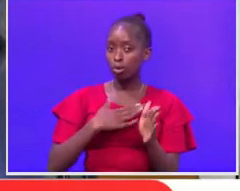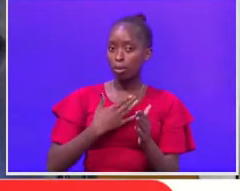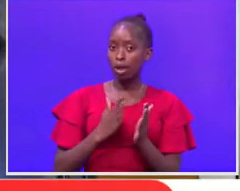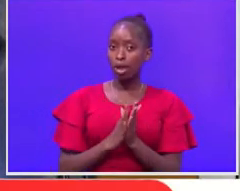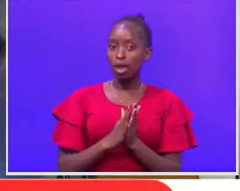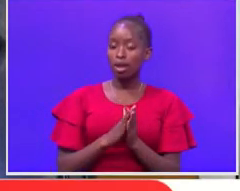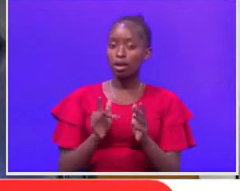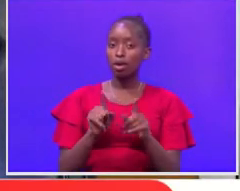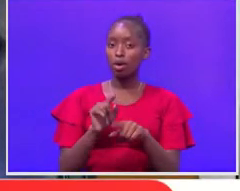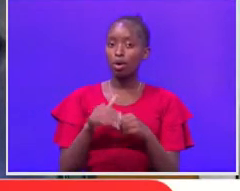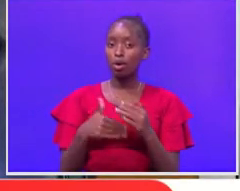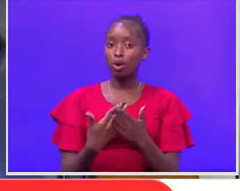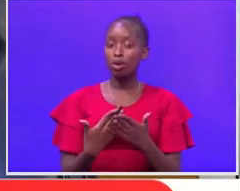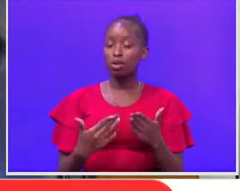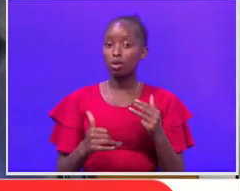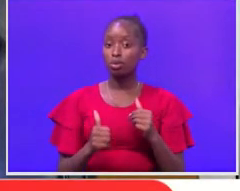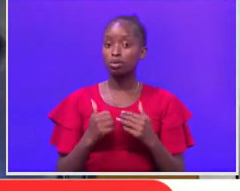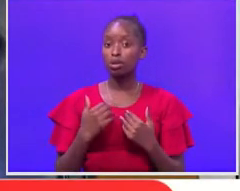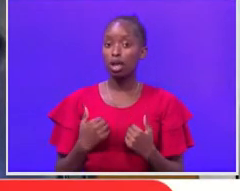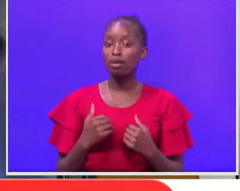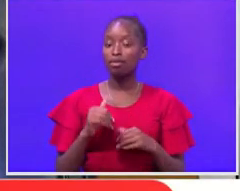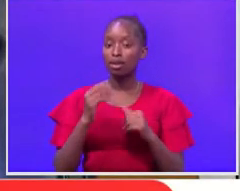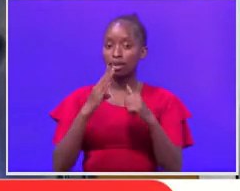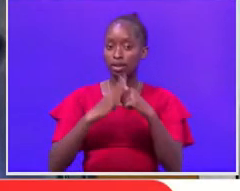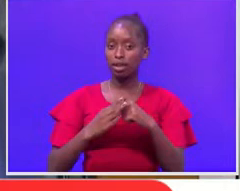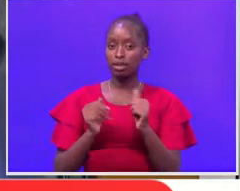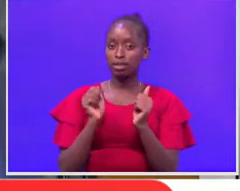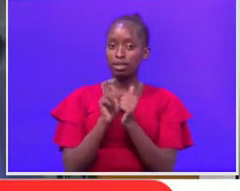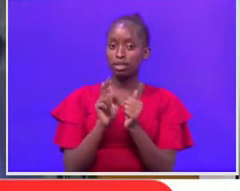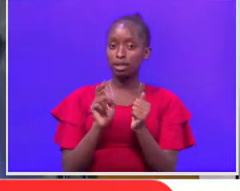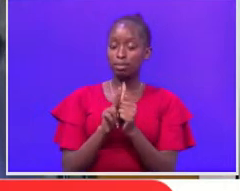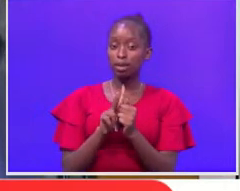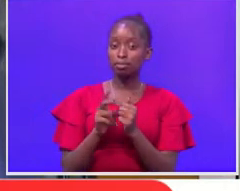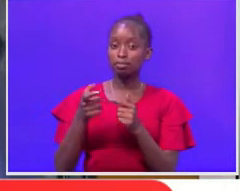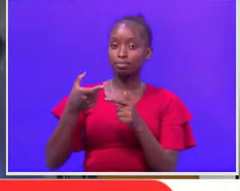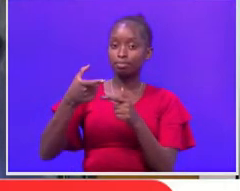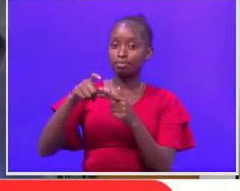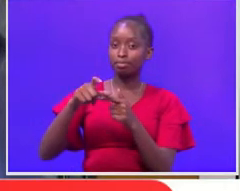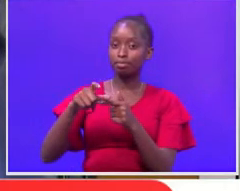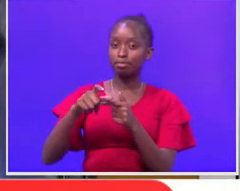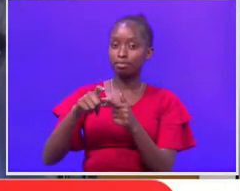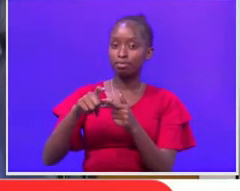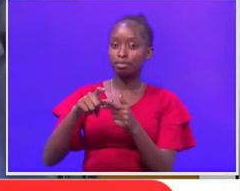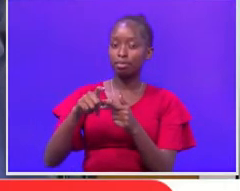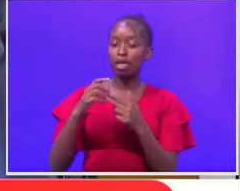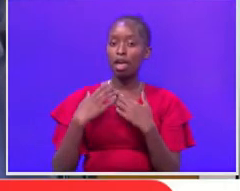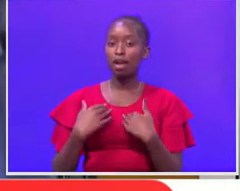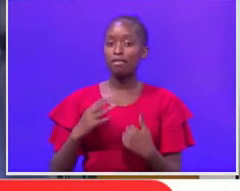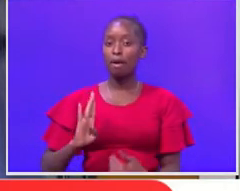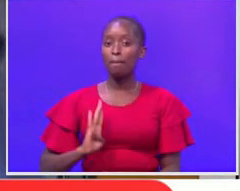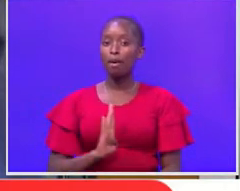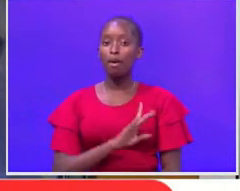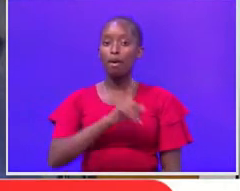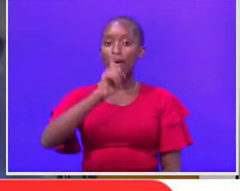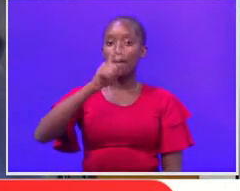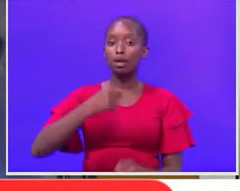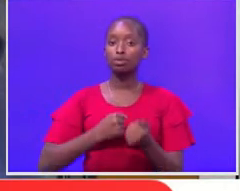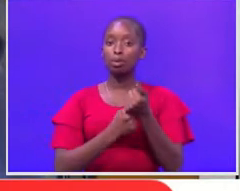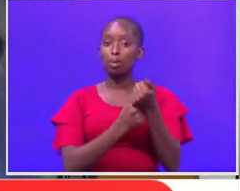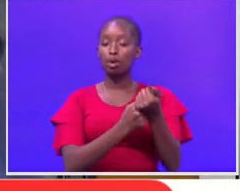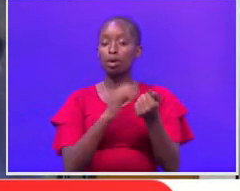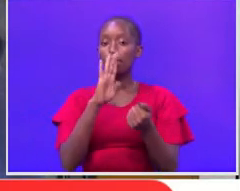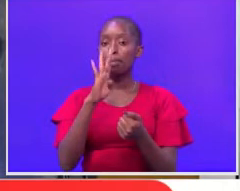Mayo AGM of 9th December. Administratively and logistically, the board will be supported by